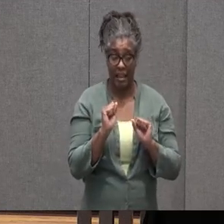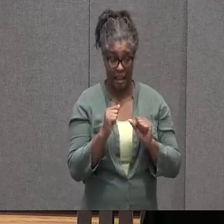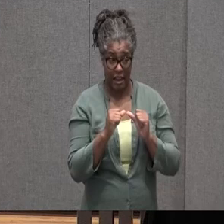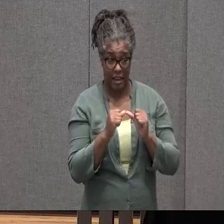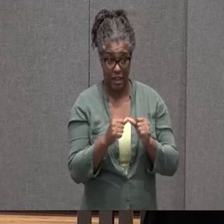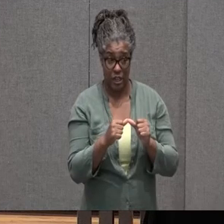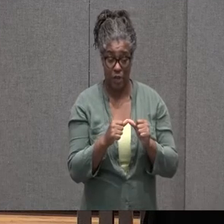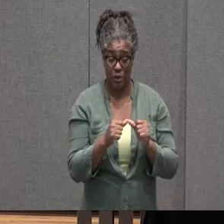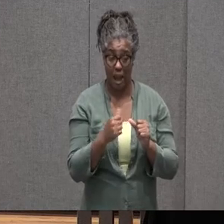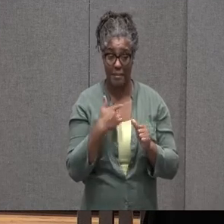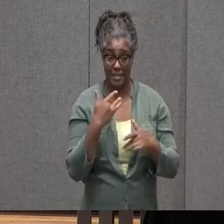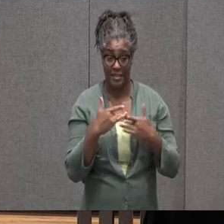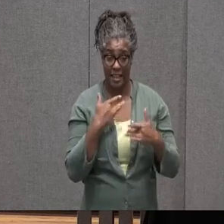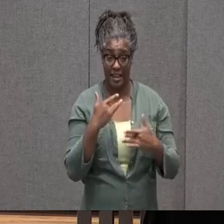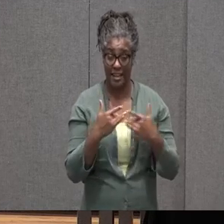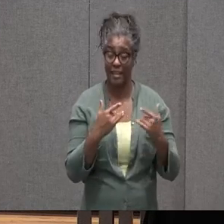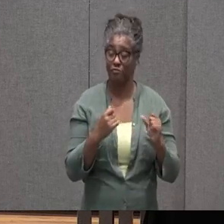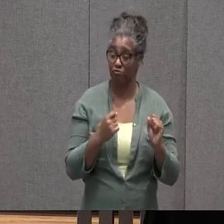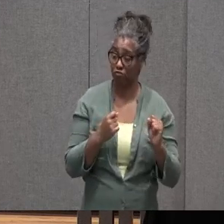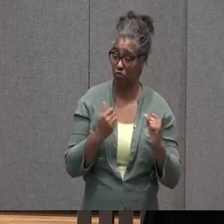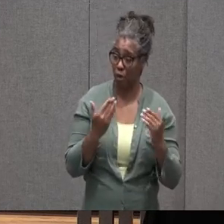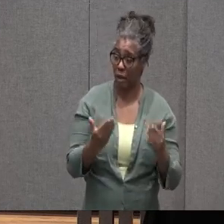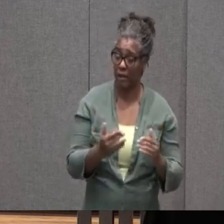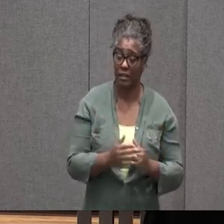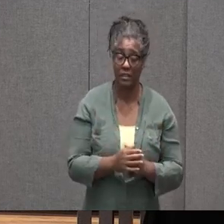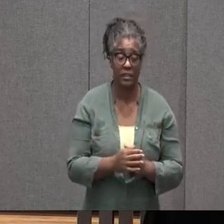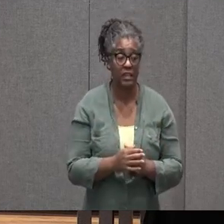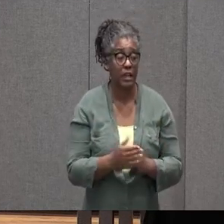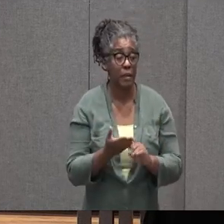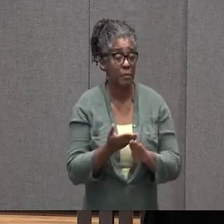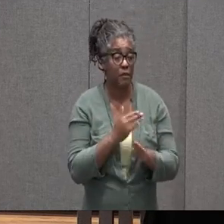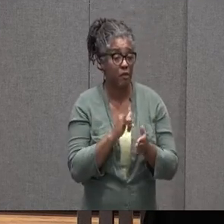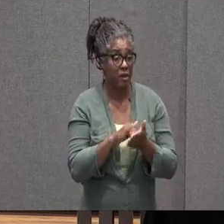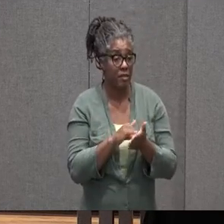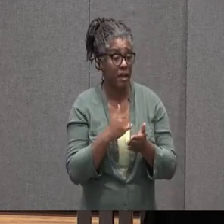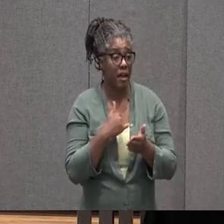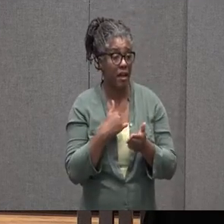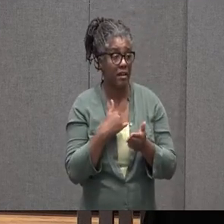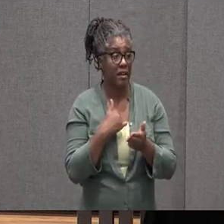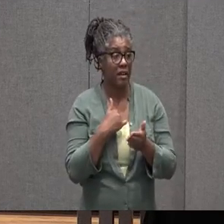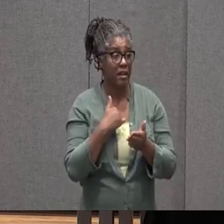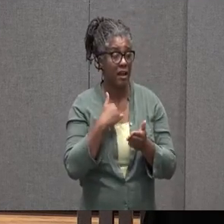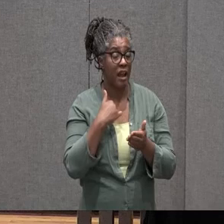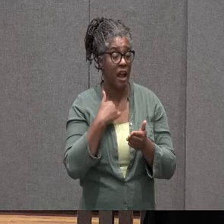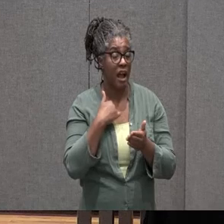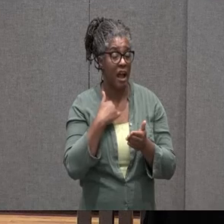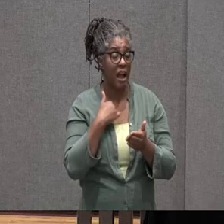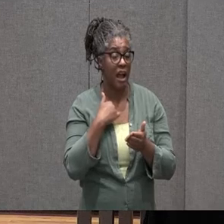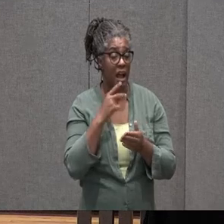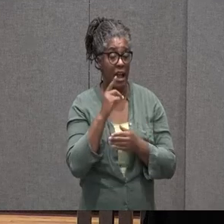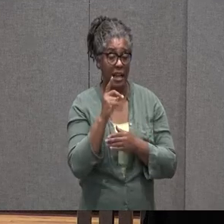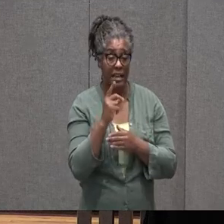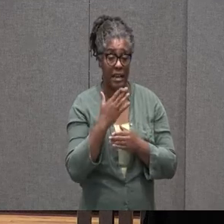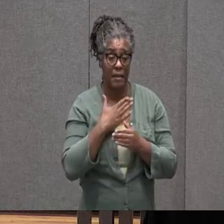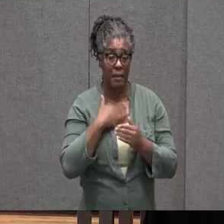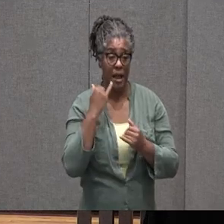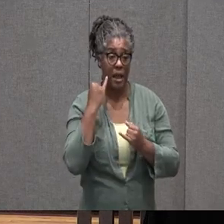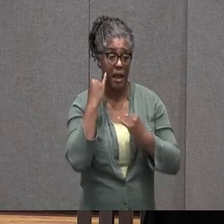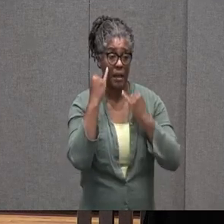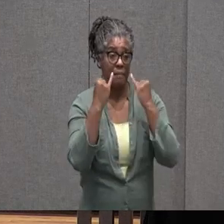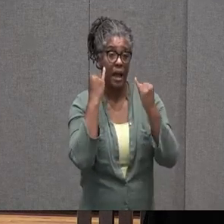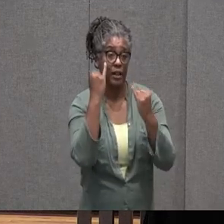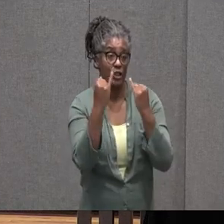I did, before I did all that, I did my imagine and my